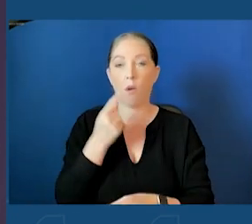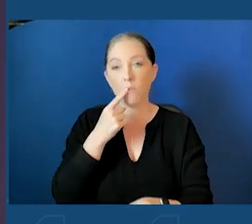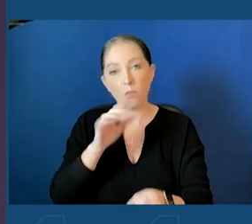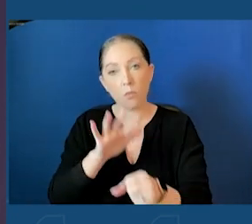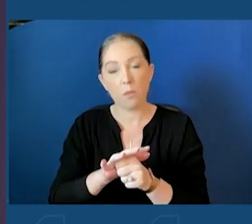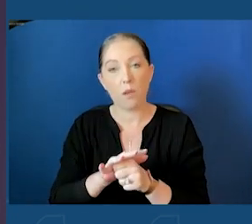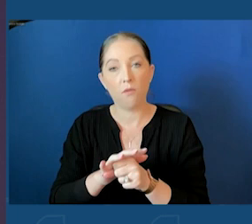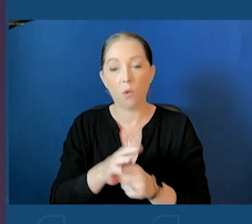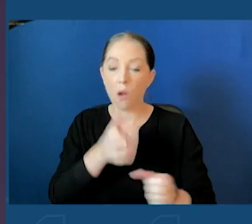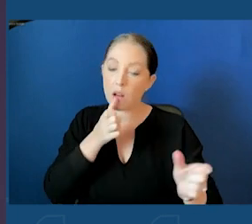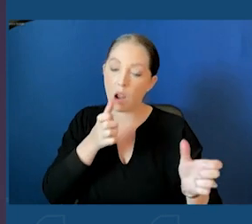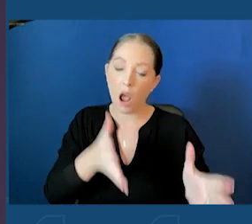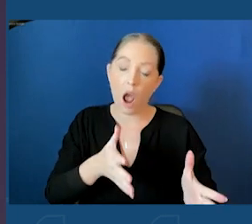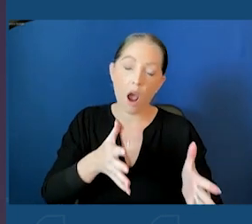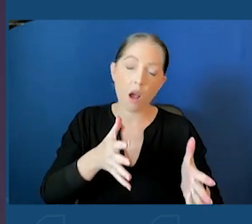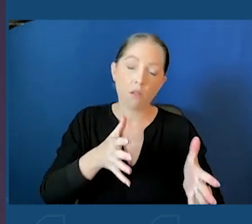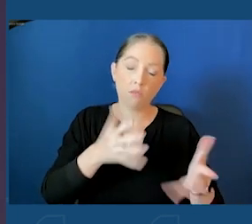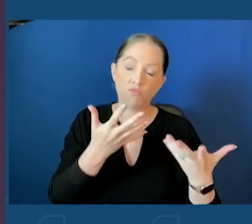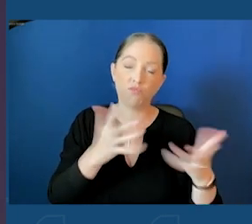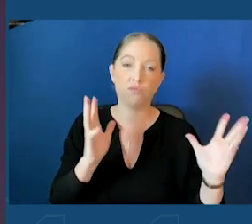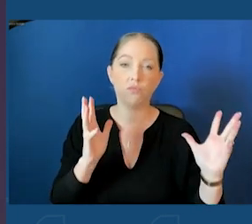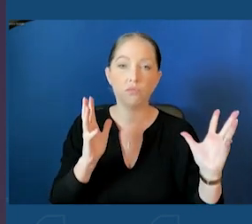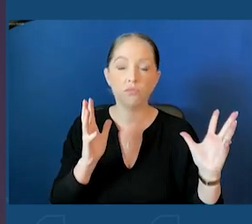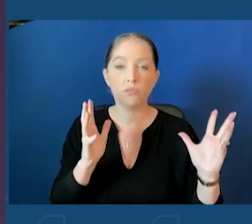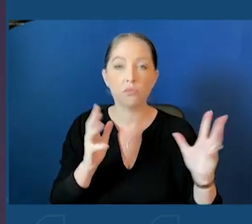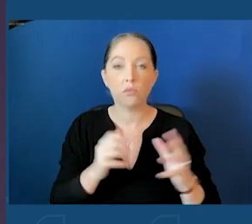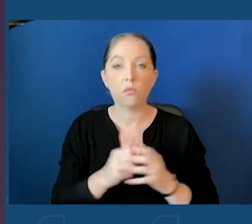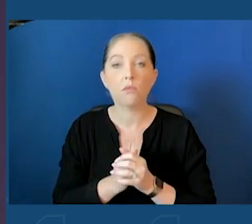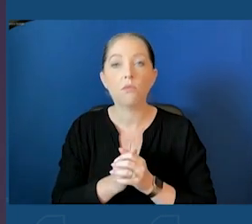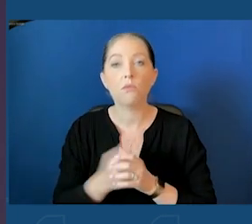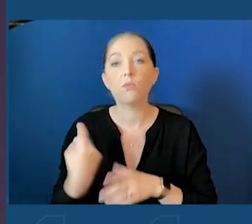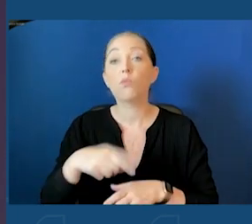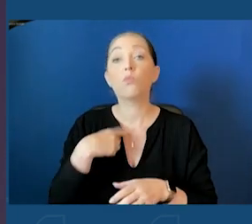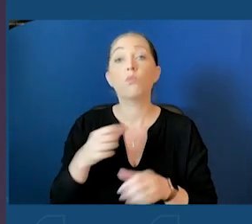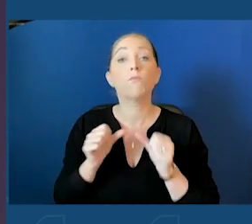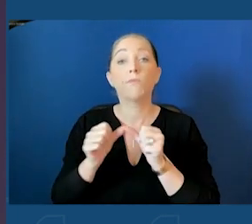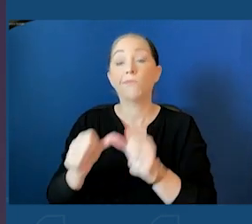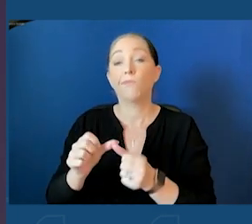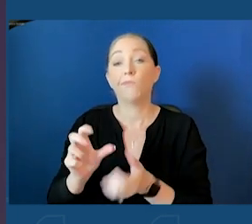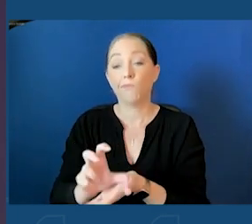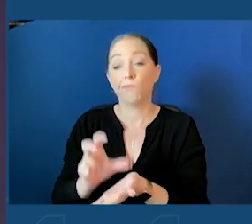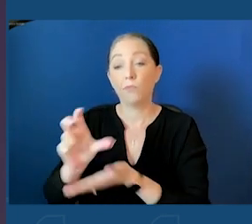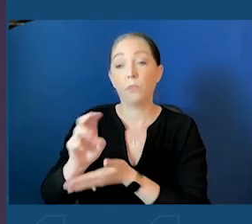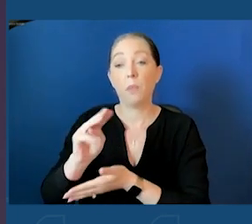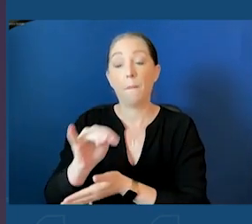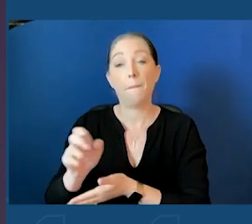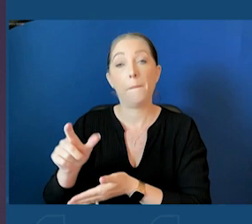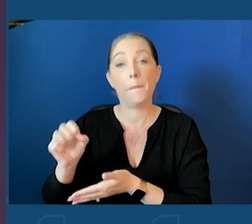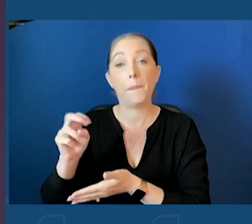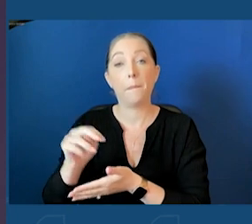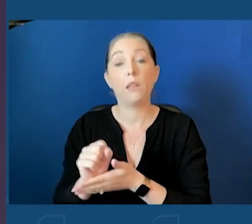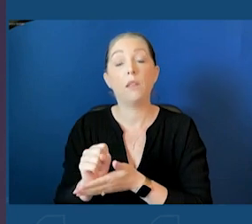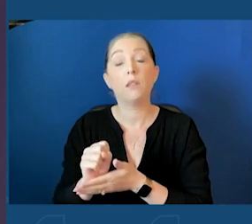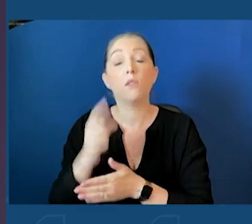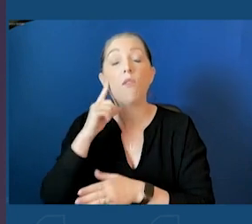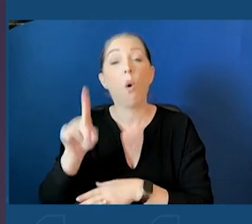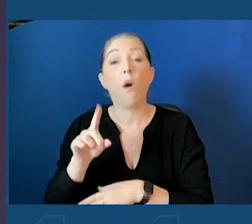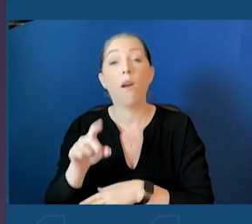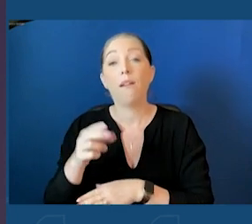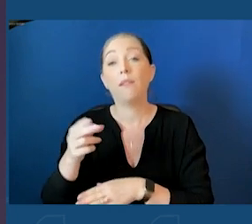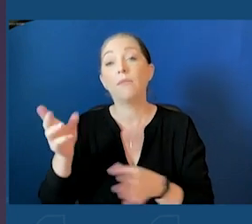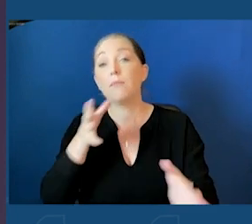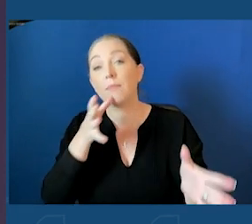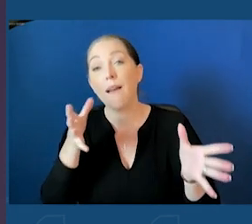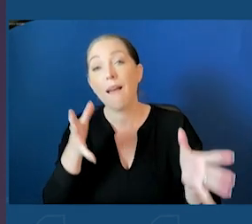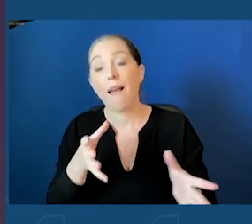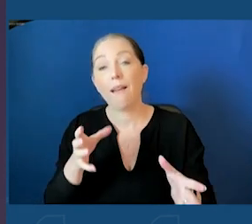this hateful violence. We also continue to invest millions in our hate and bias prevention unit. And I've asked my Lieutenant